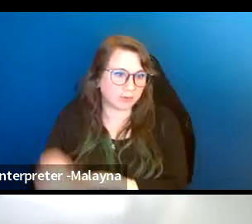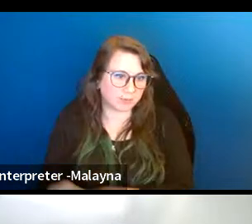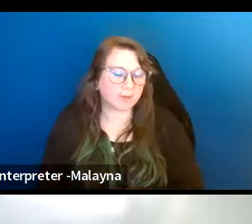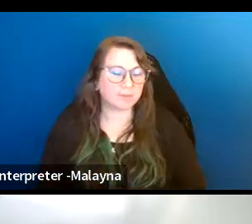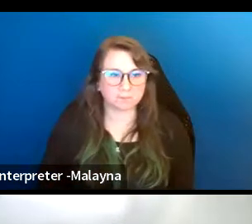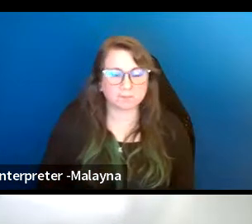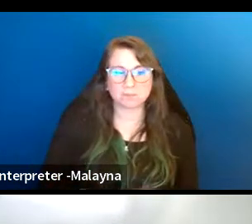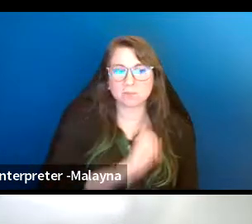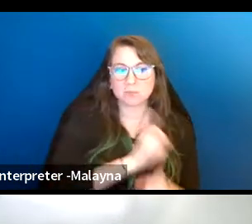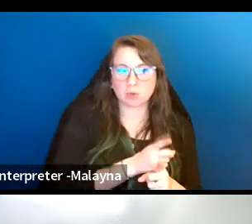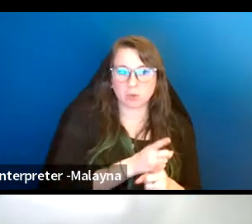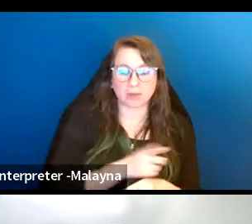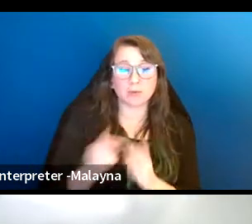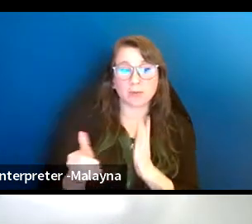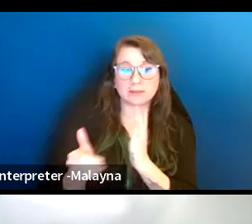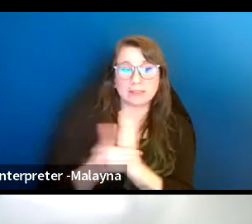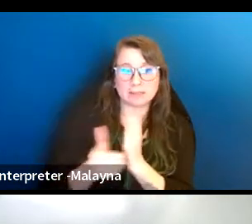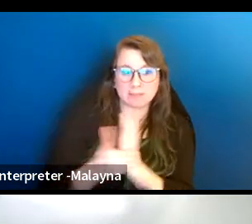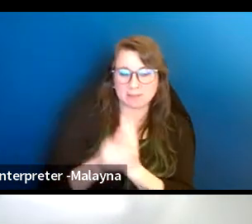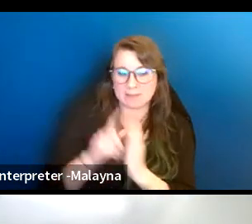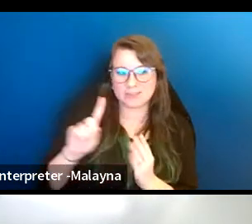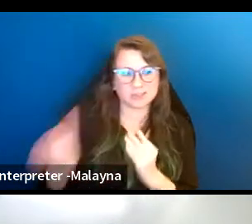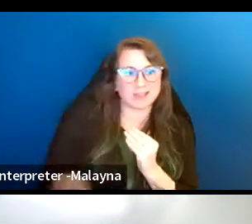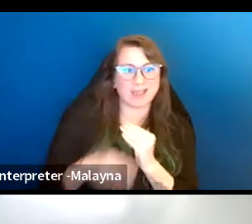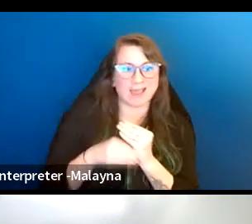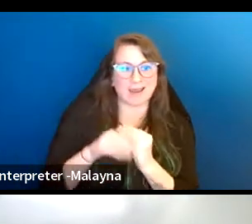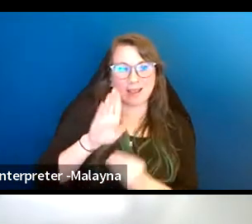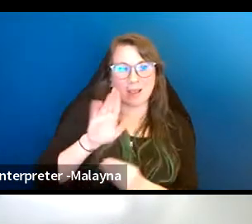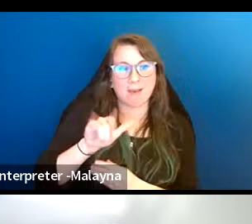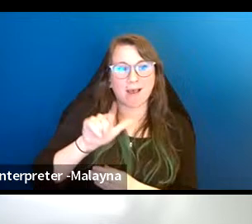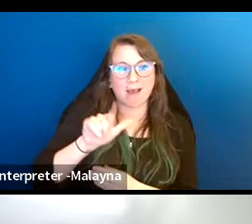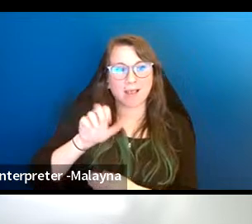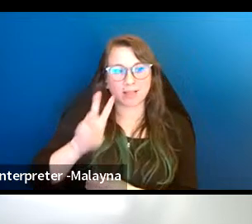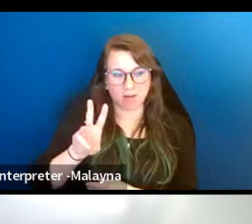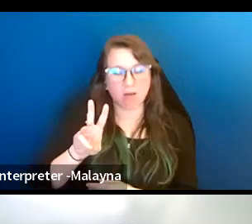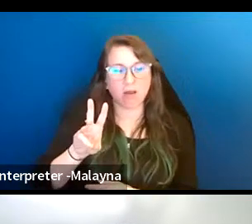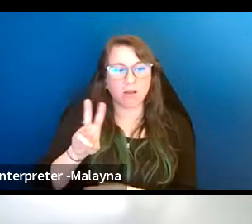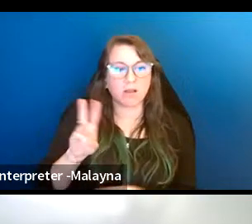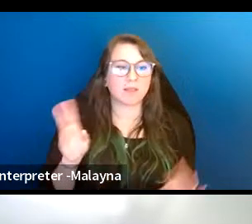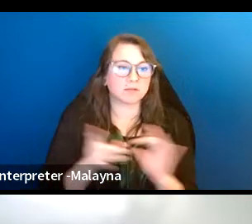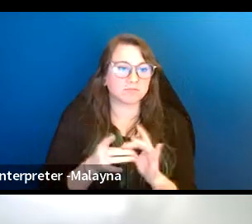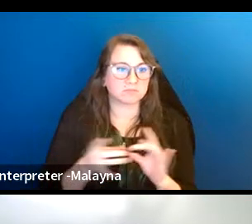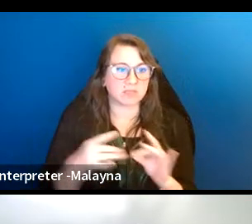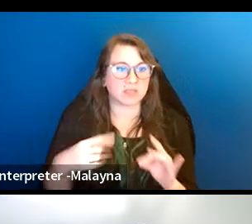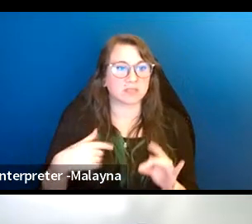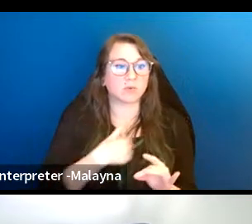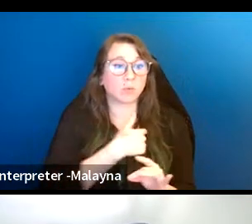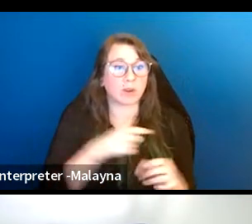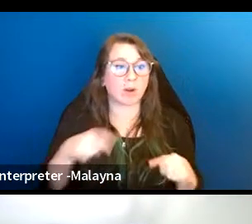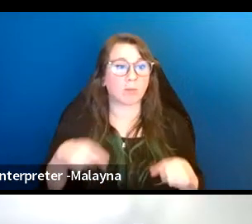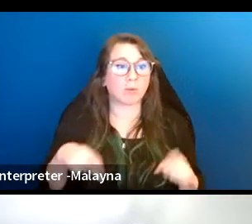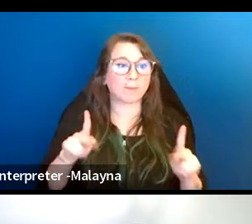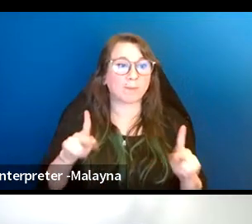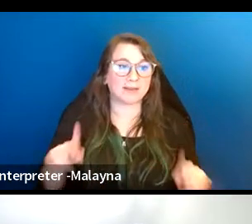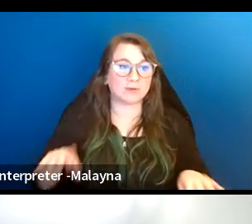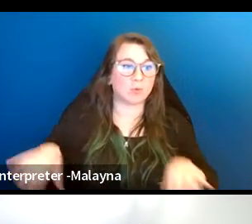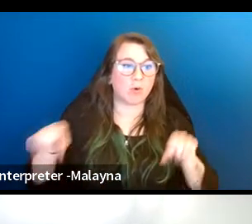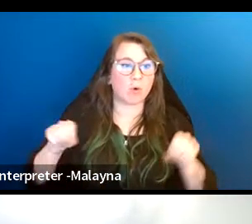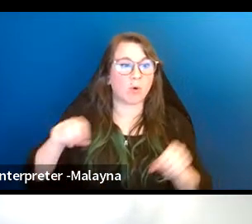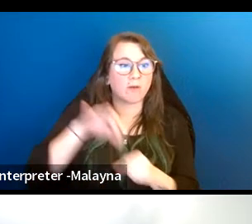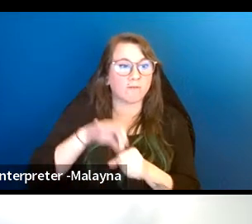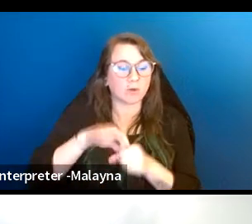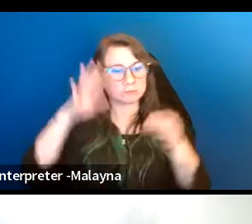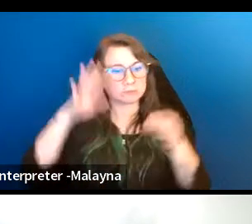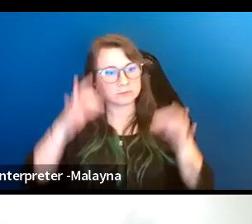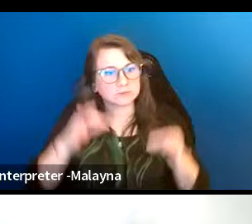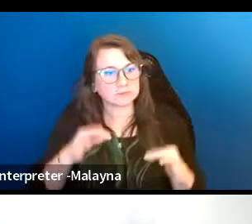Correct. And this amendment is just adding a bylaw amendment in the bylaws that we will be permitted to hold a vote to determine